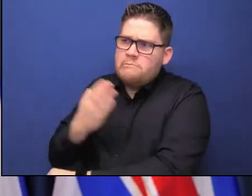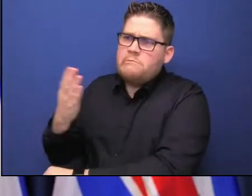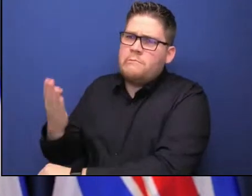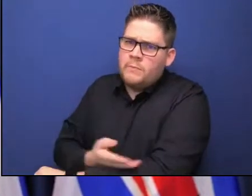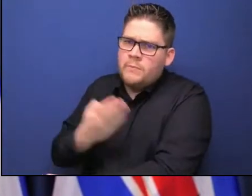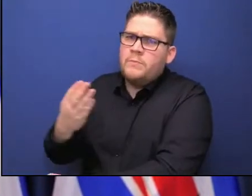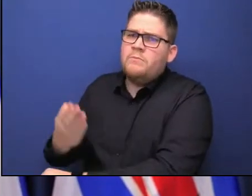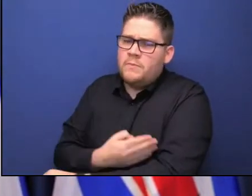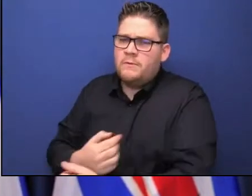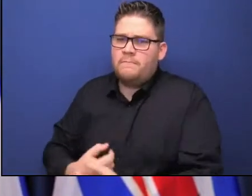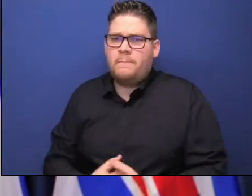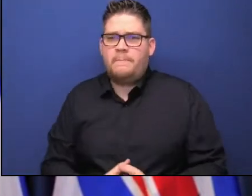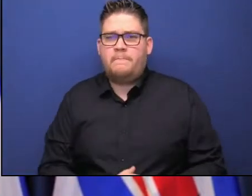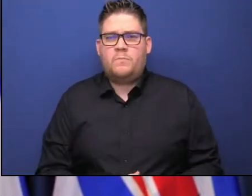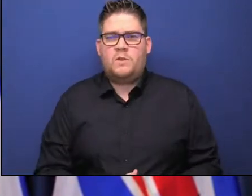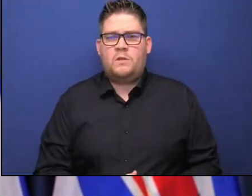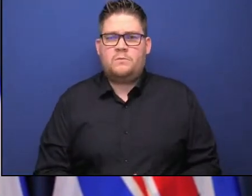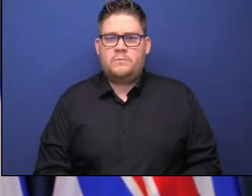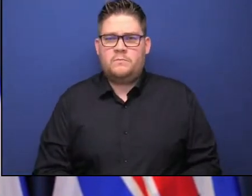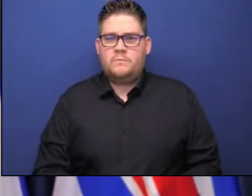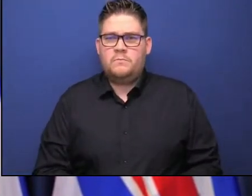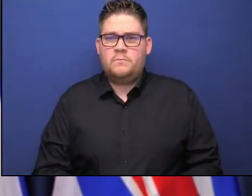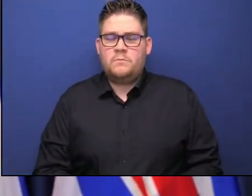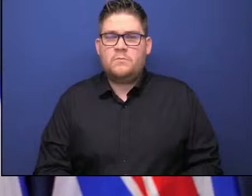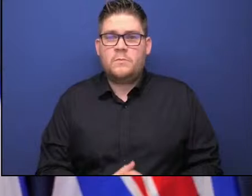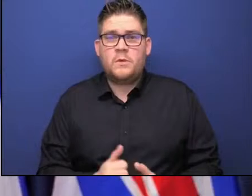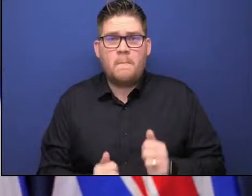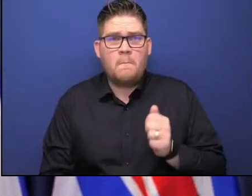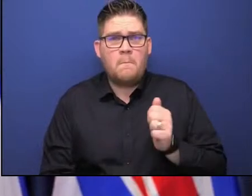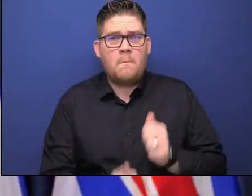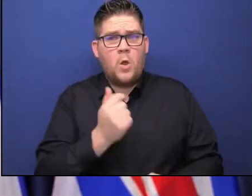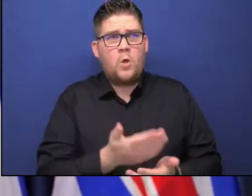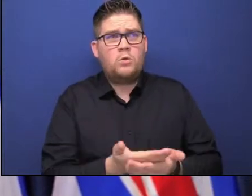while the person still stays in their home. Do you have a follow-up, Rob?